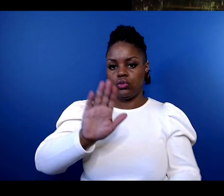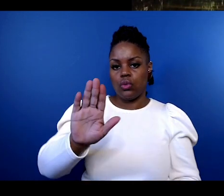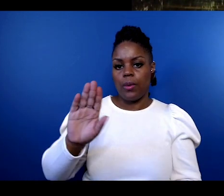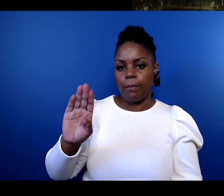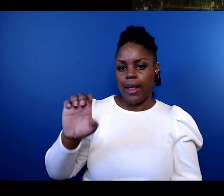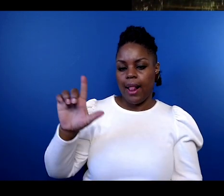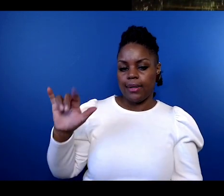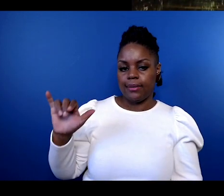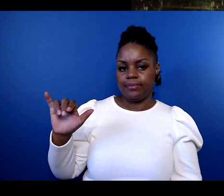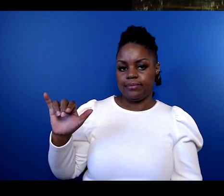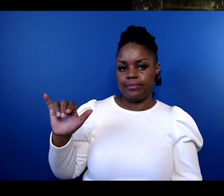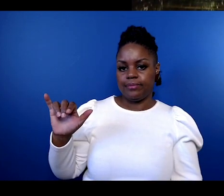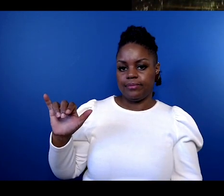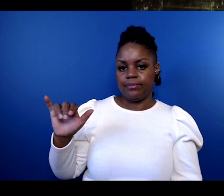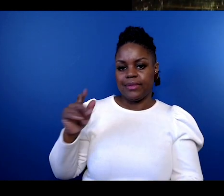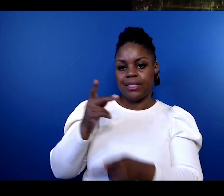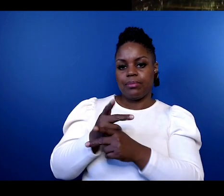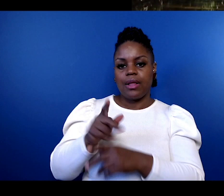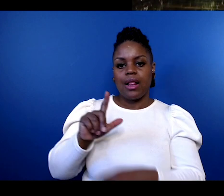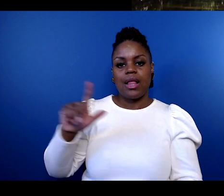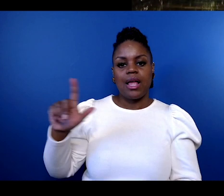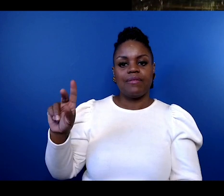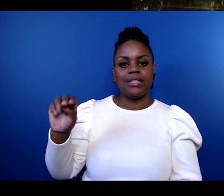Focus again here on your breathing.